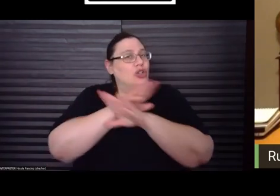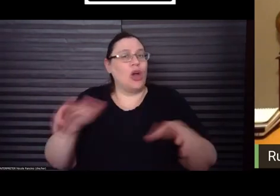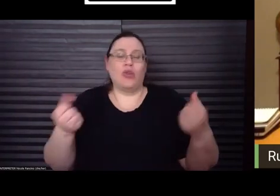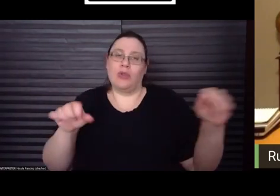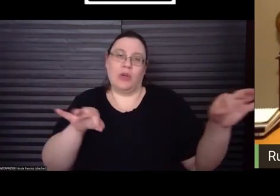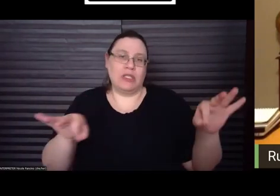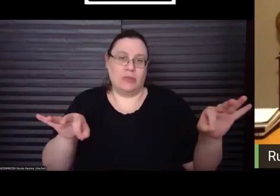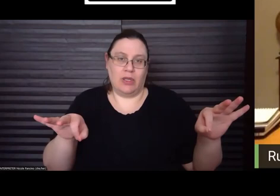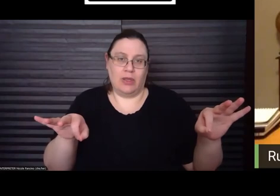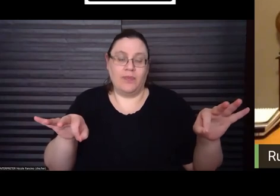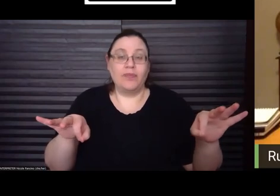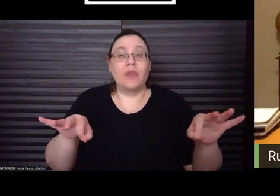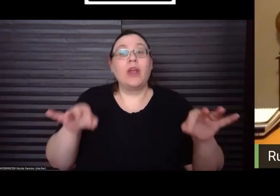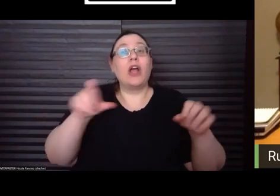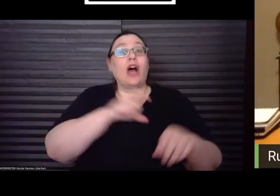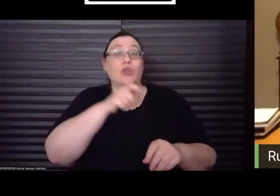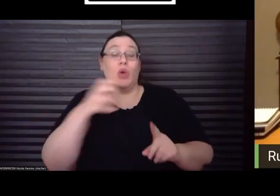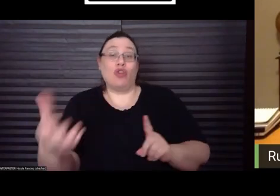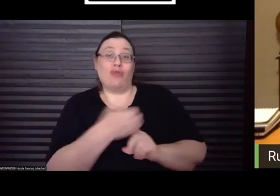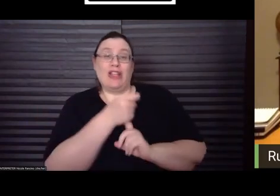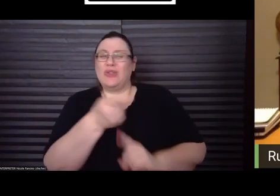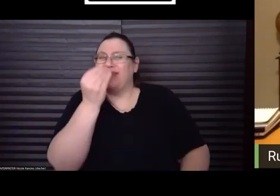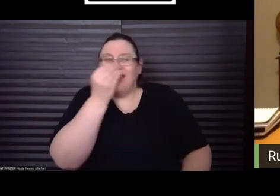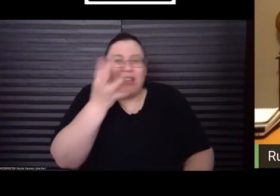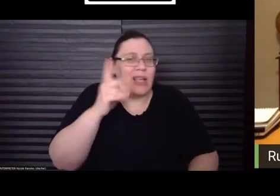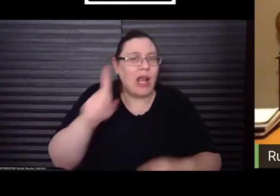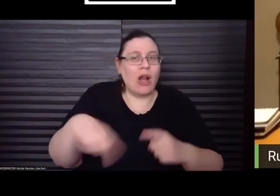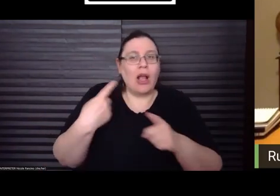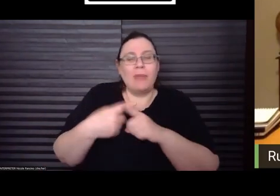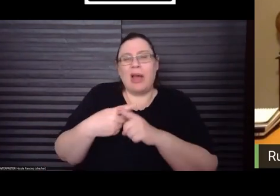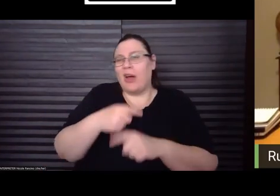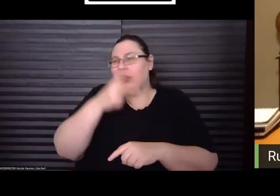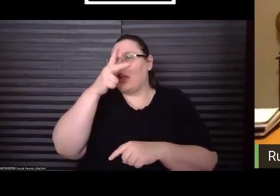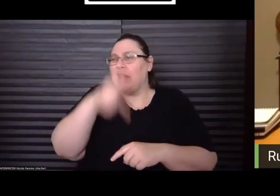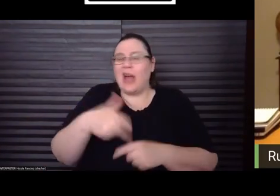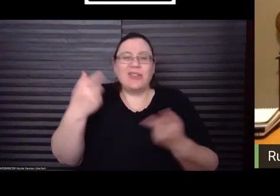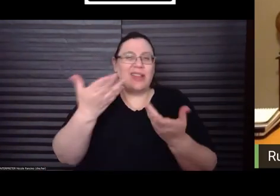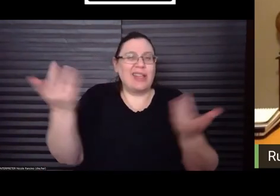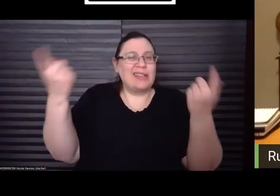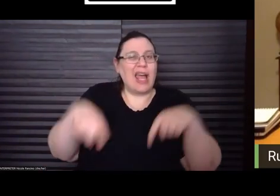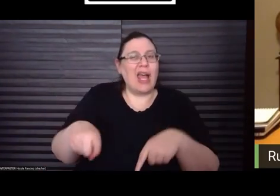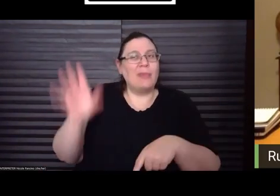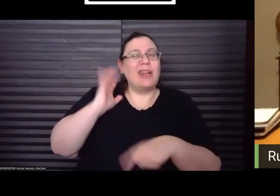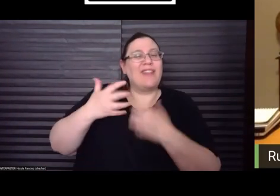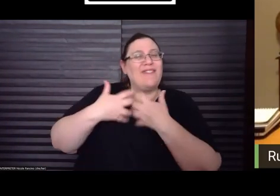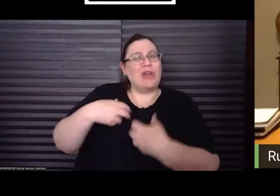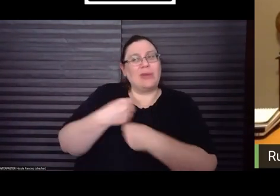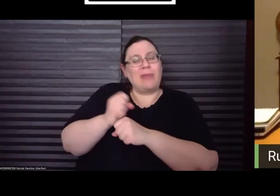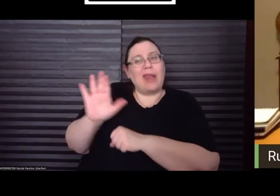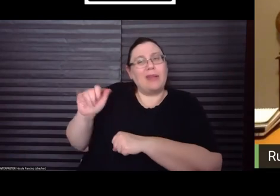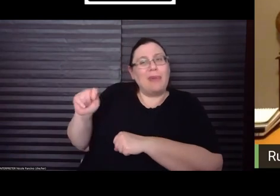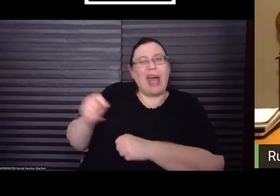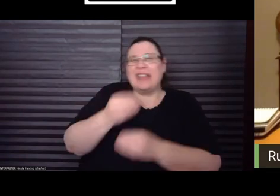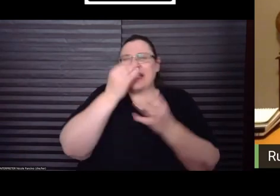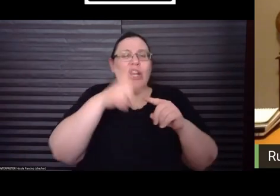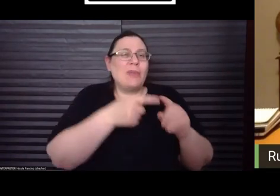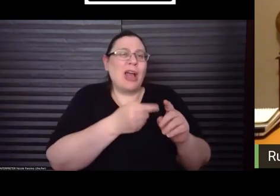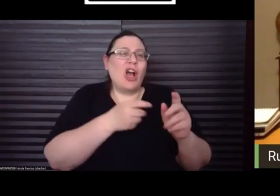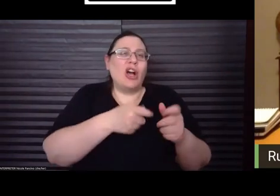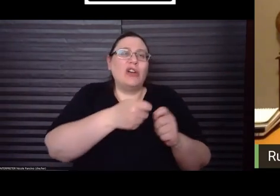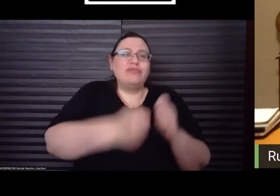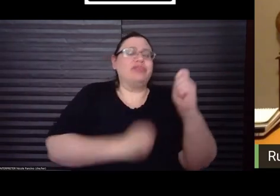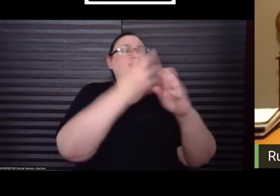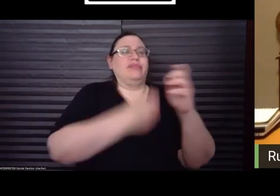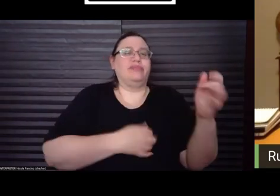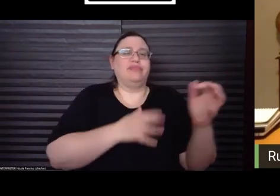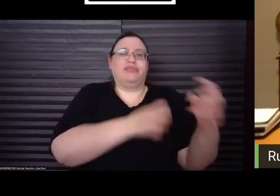to explain. The arresting officer doesn't care about the crappy conditions in the bat factory. He won't care about the chainsaws or